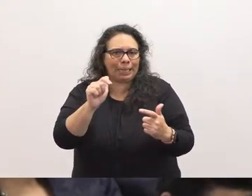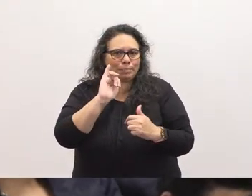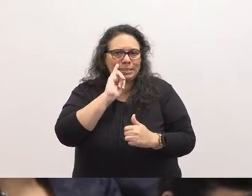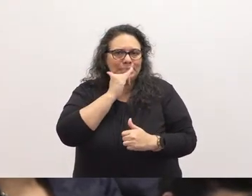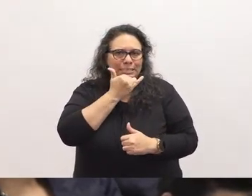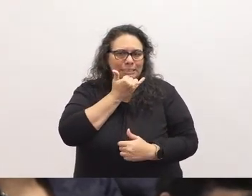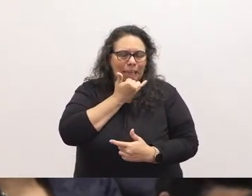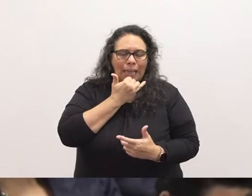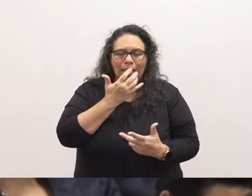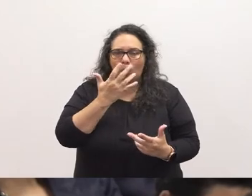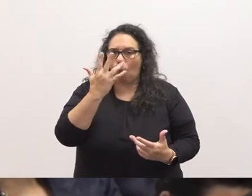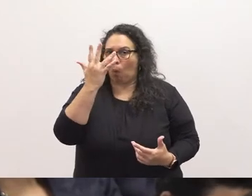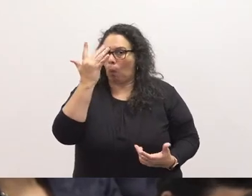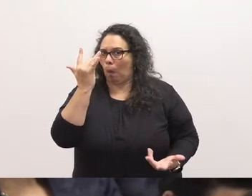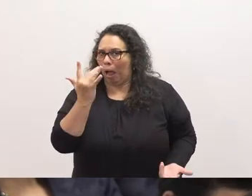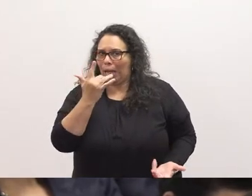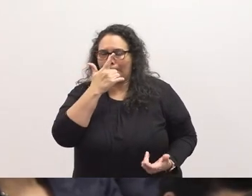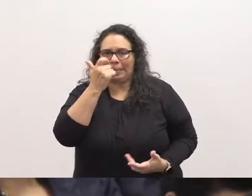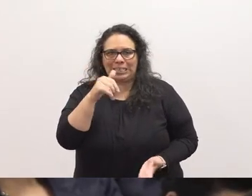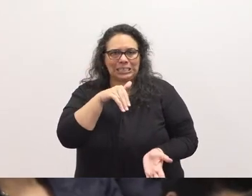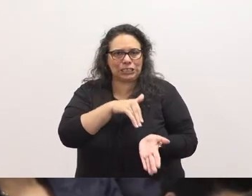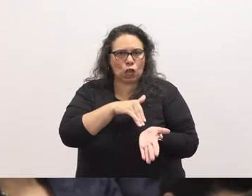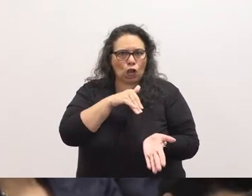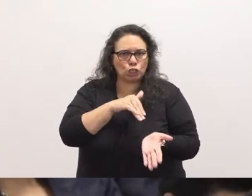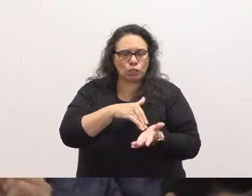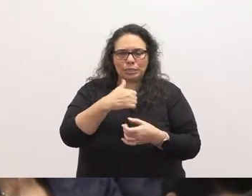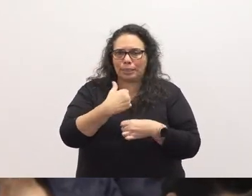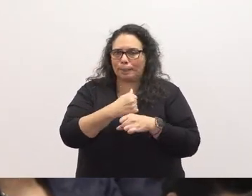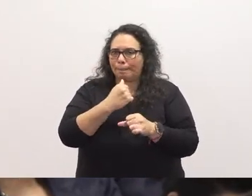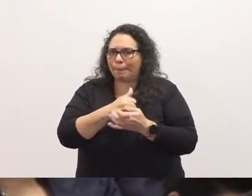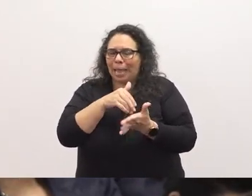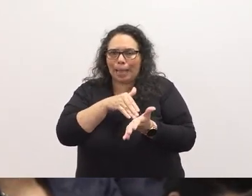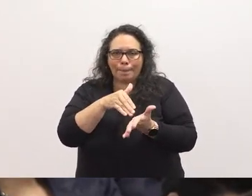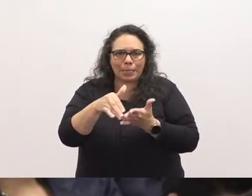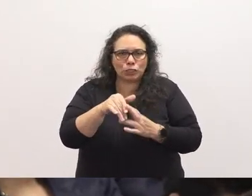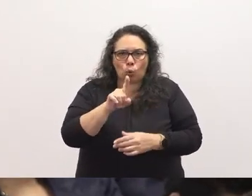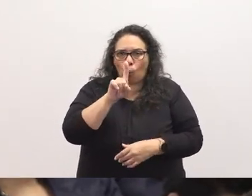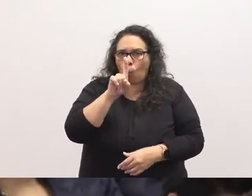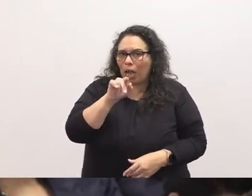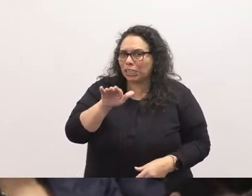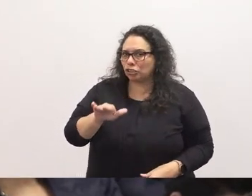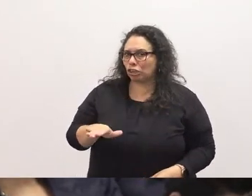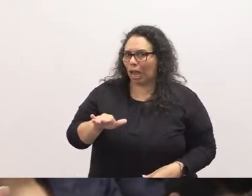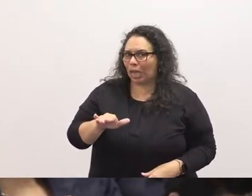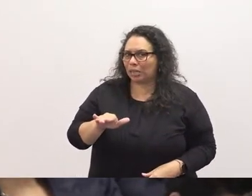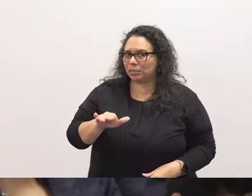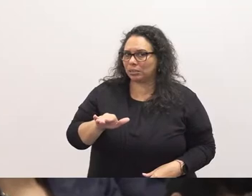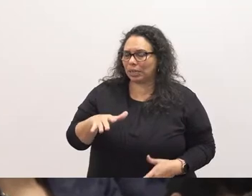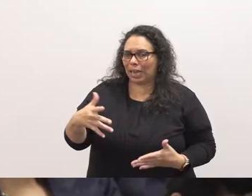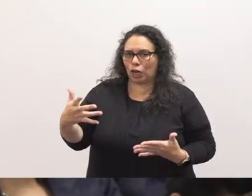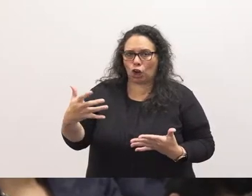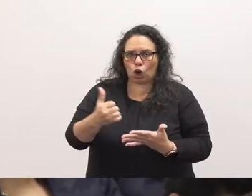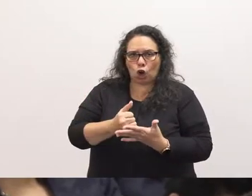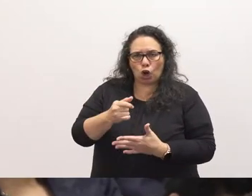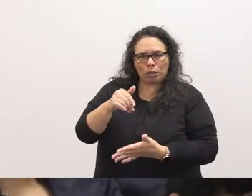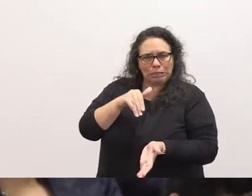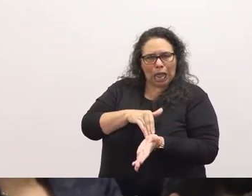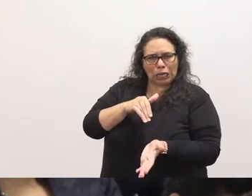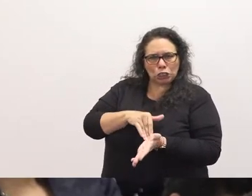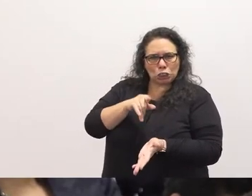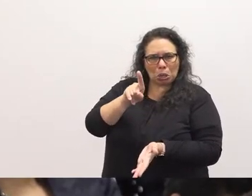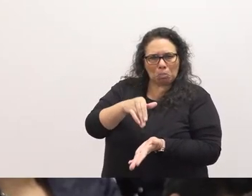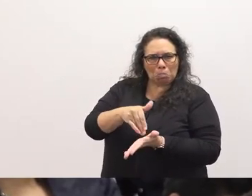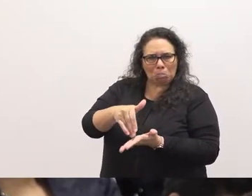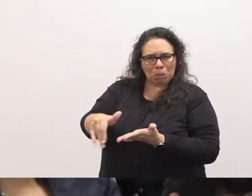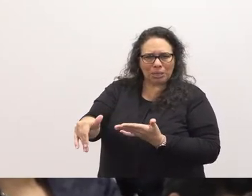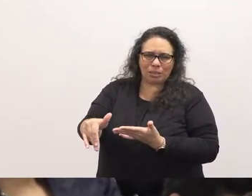railroaded. Why? Because the doctors make millions. One child can earn them about $1 million in